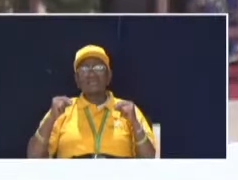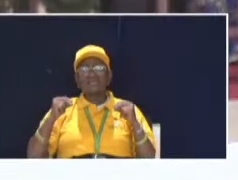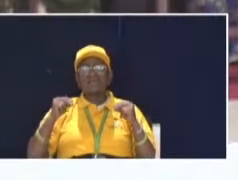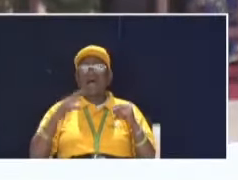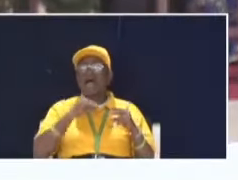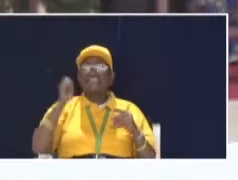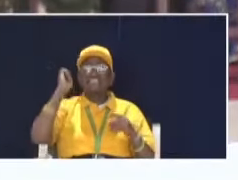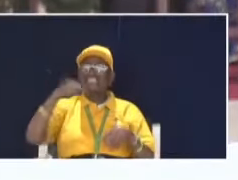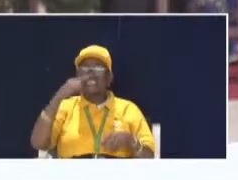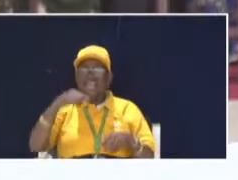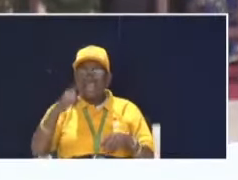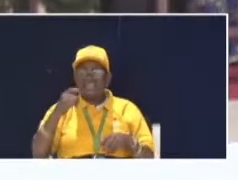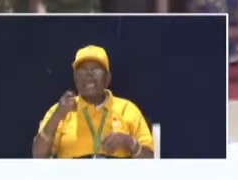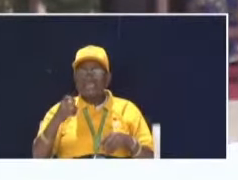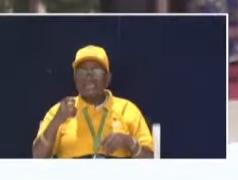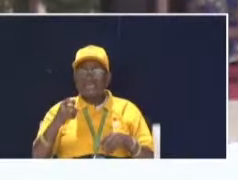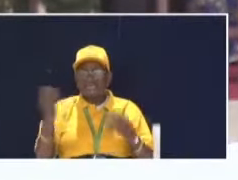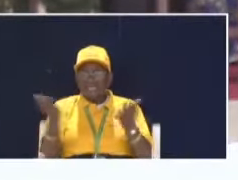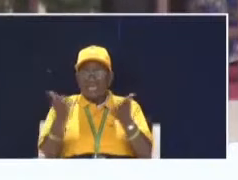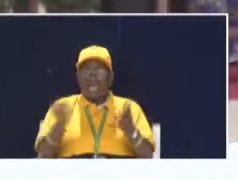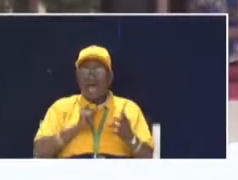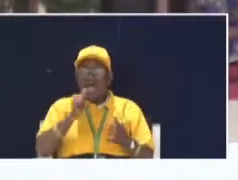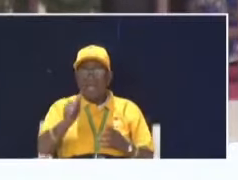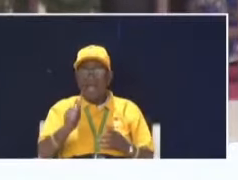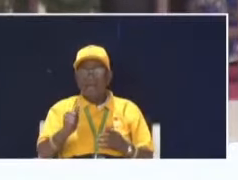And he said, here am I.